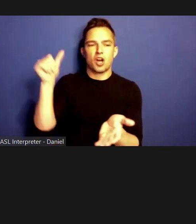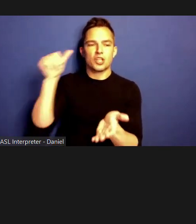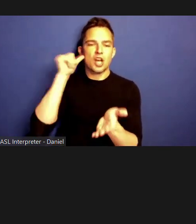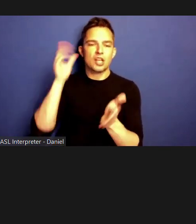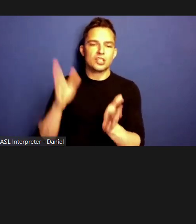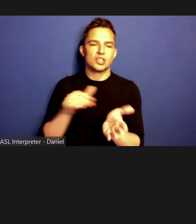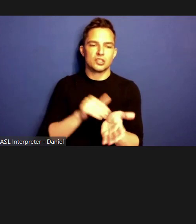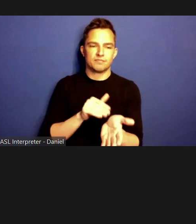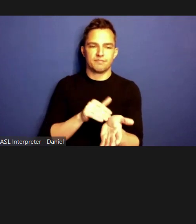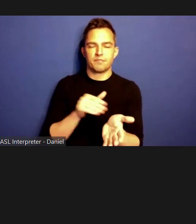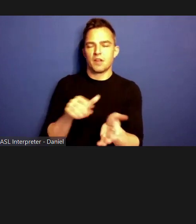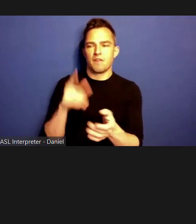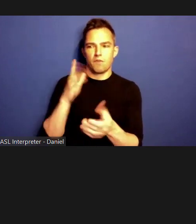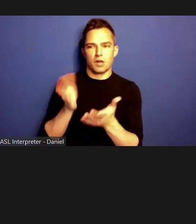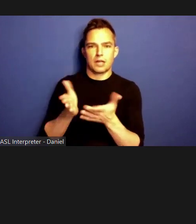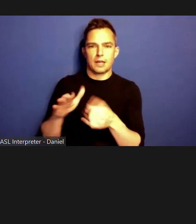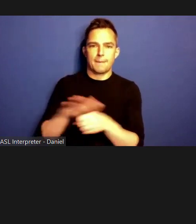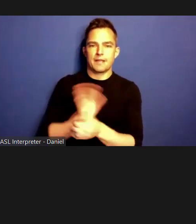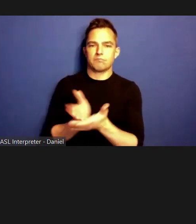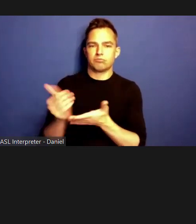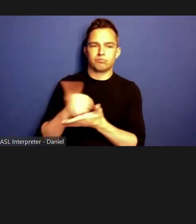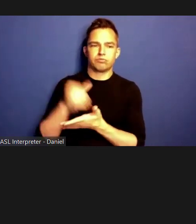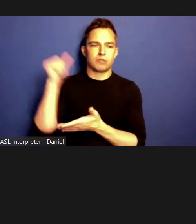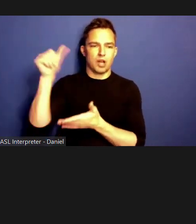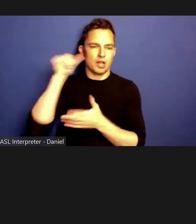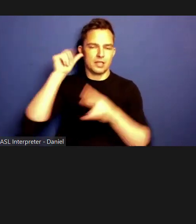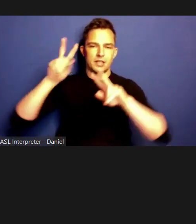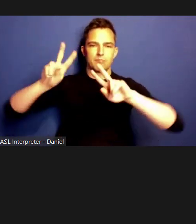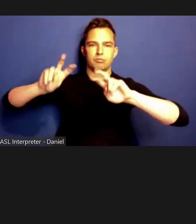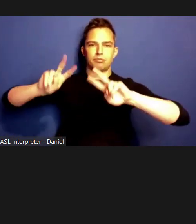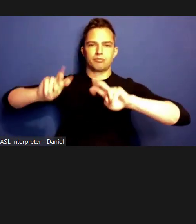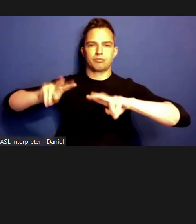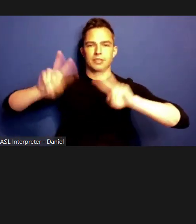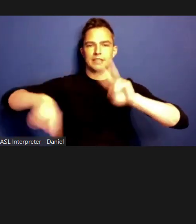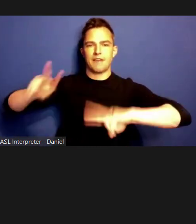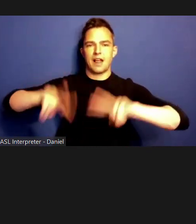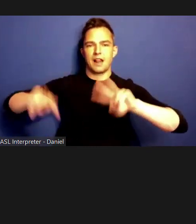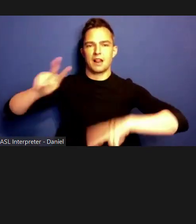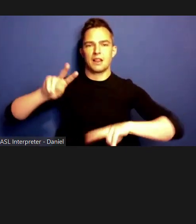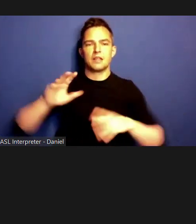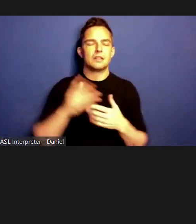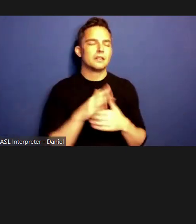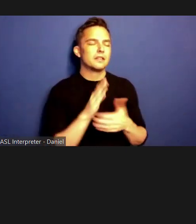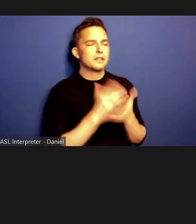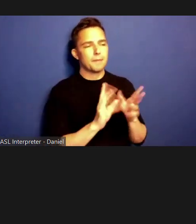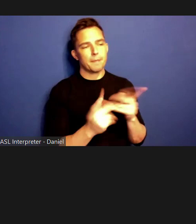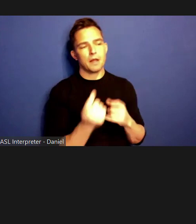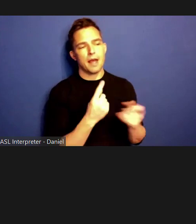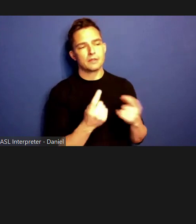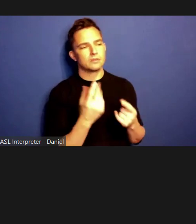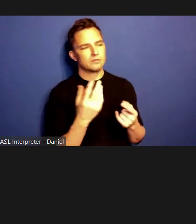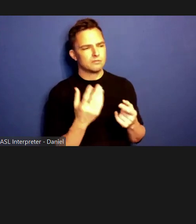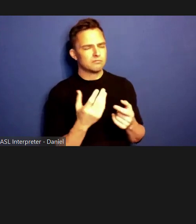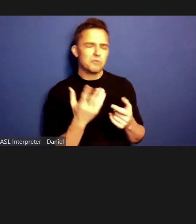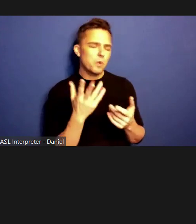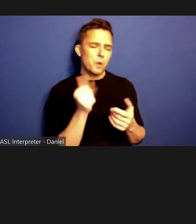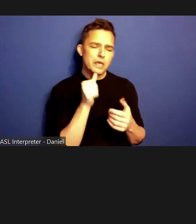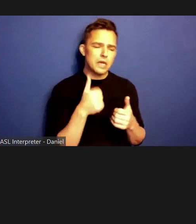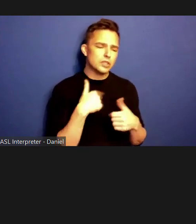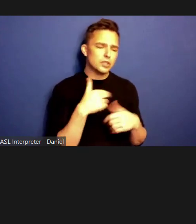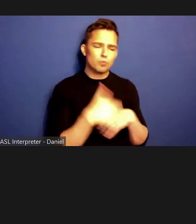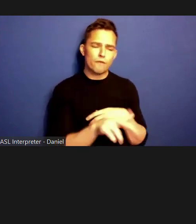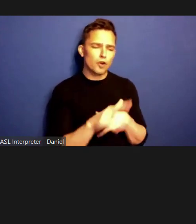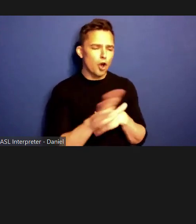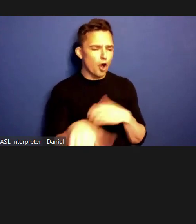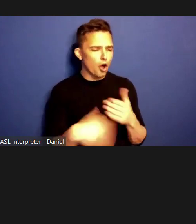a complete and full audiological evaluation. You know, so some people ask us, well, can't I just refer all